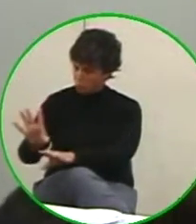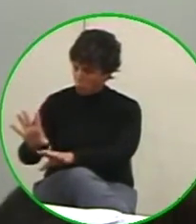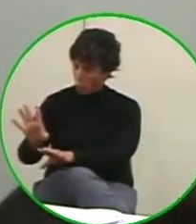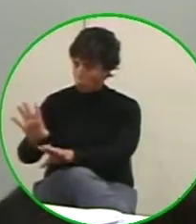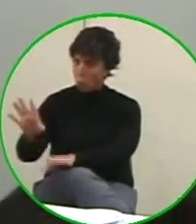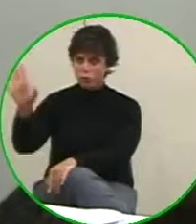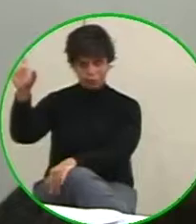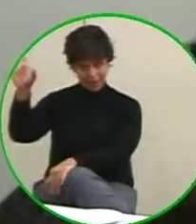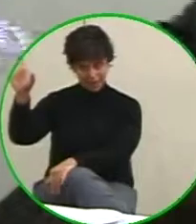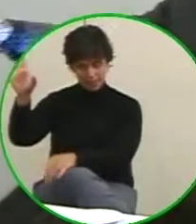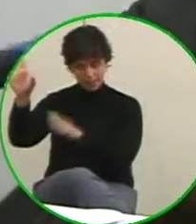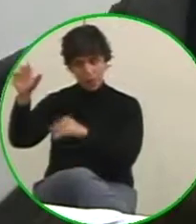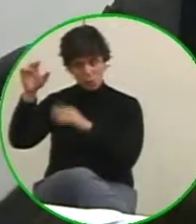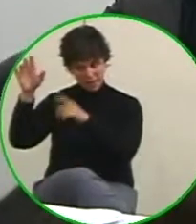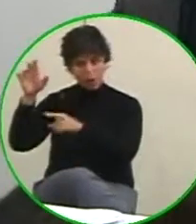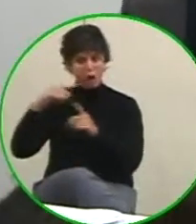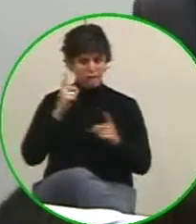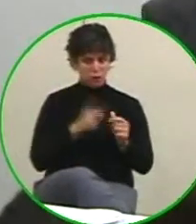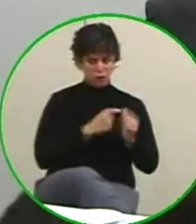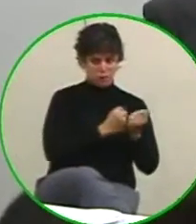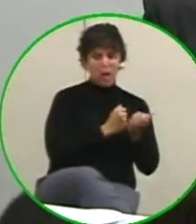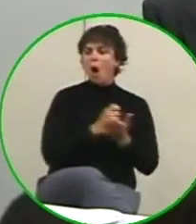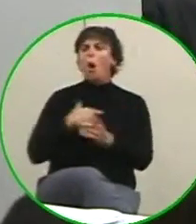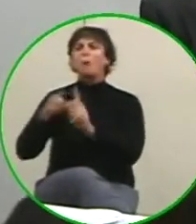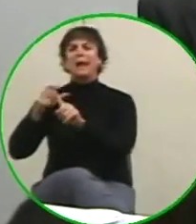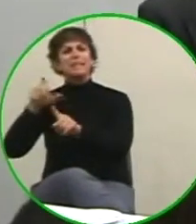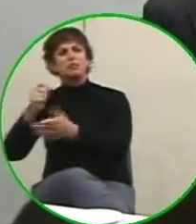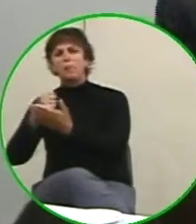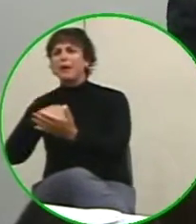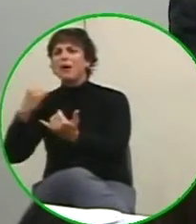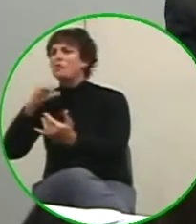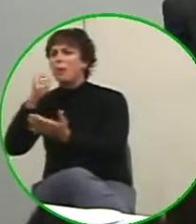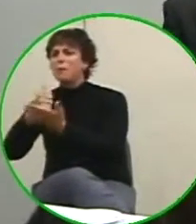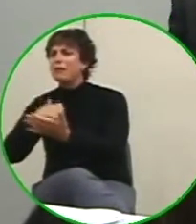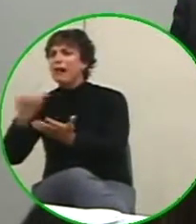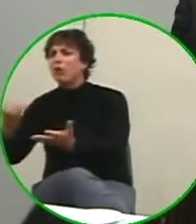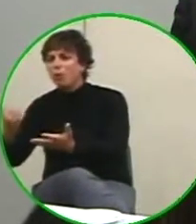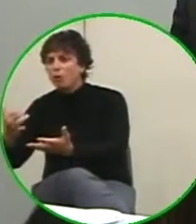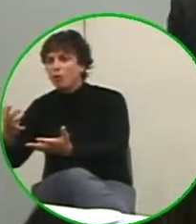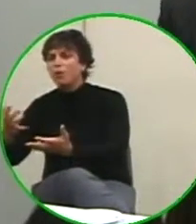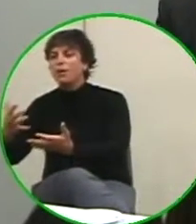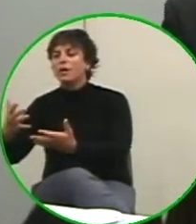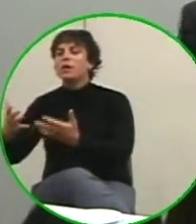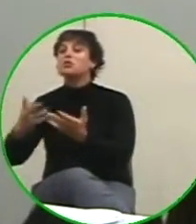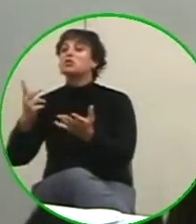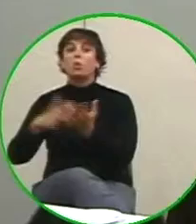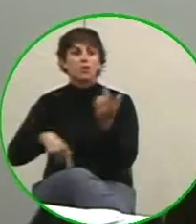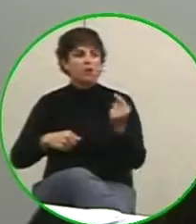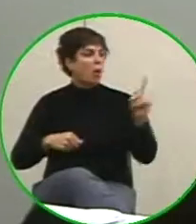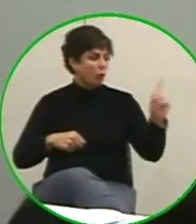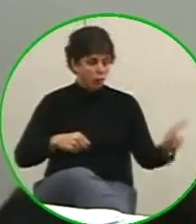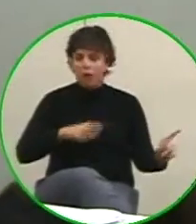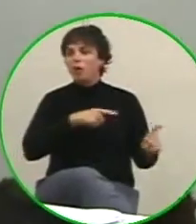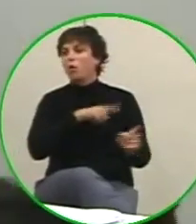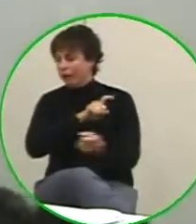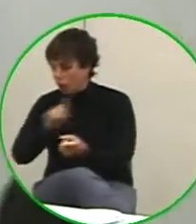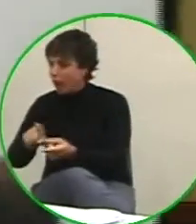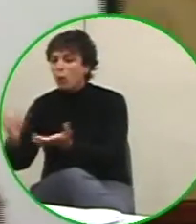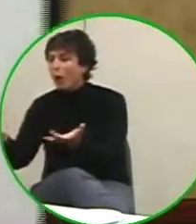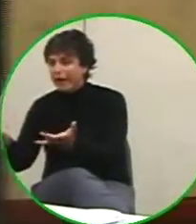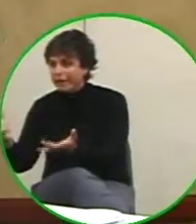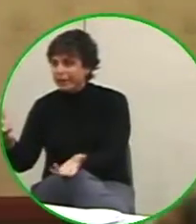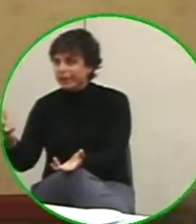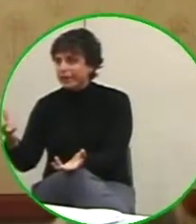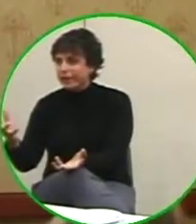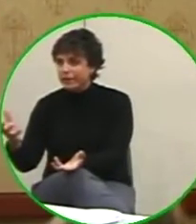hold your hand up. I'll be there. I'm helping somebody. But I need to have your help right now. If you don't have... And so what do? Okay, okay, okay. What do you